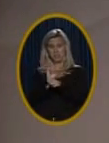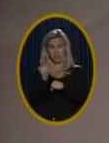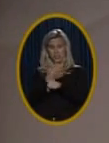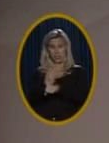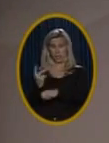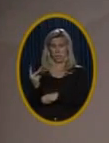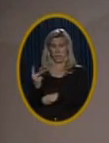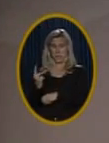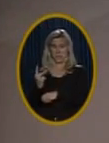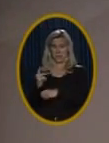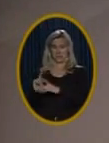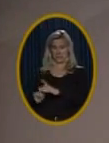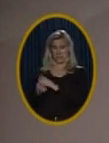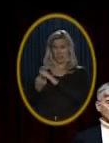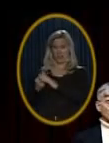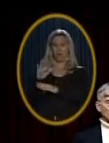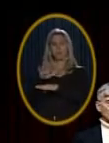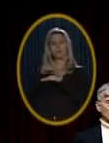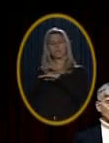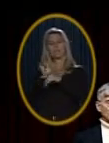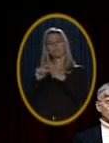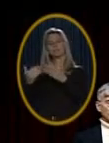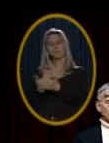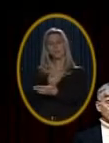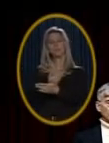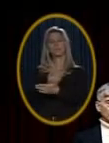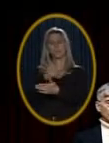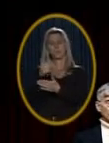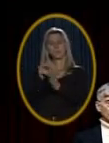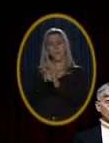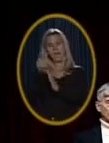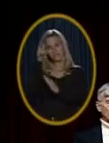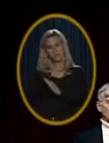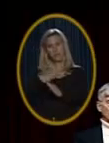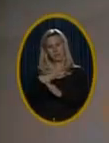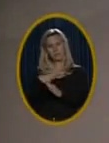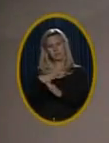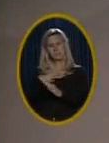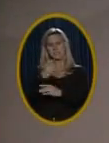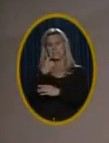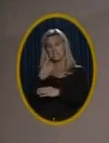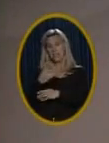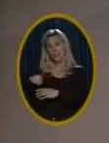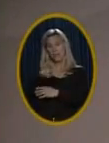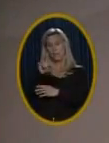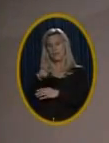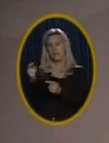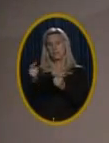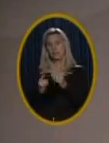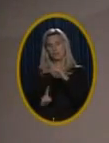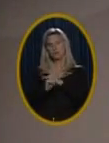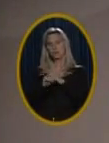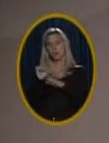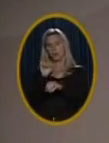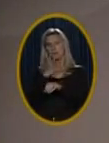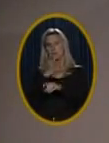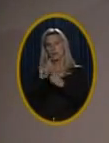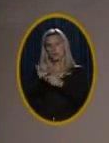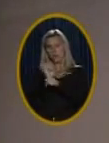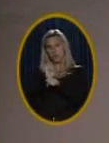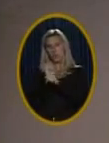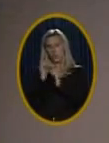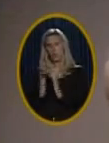but your advice to the new astronauts that are coming, when you do give that, tell them they need to come around and talk to the workforce at